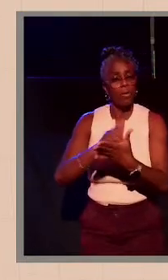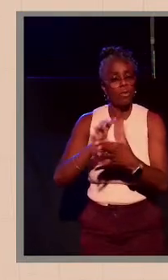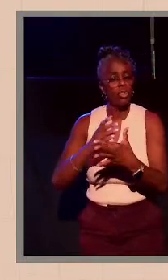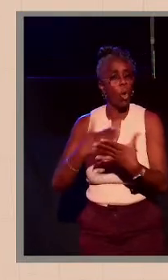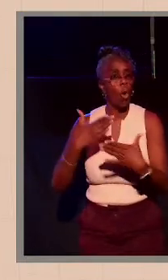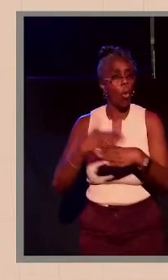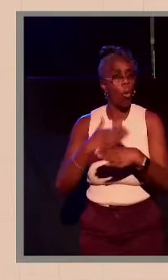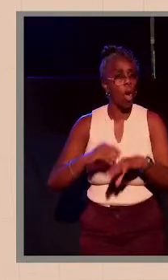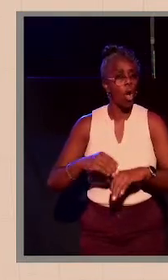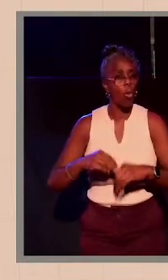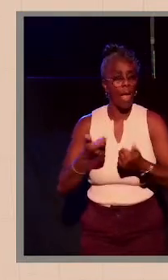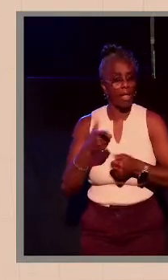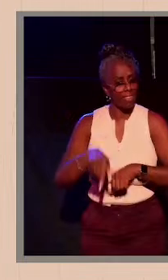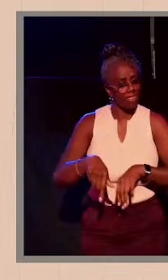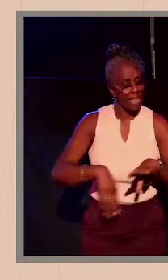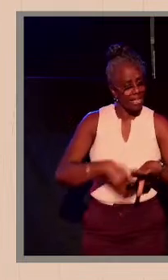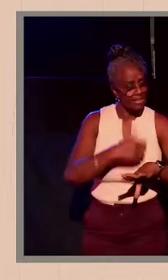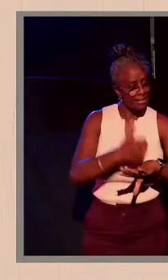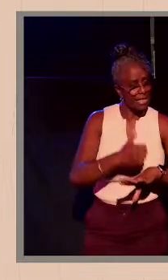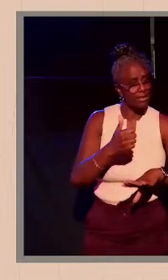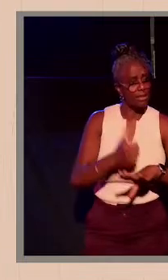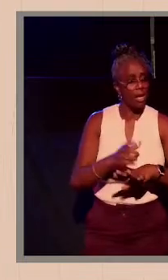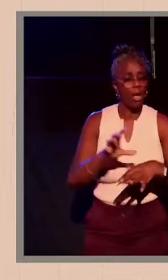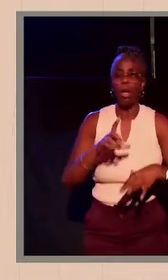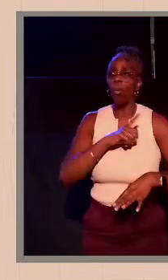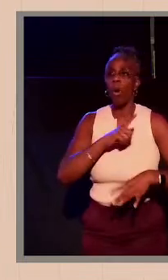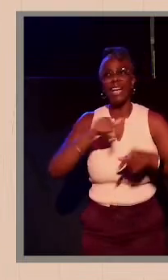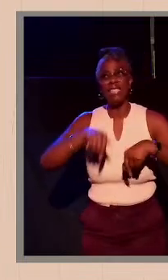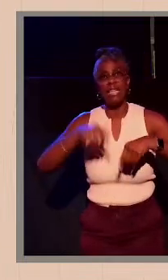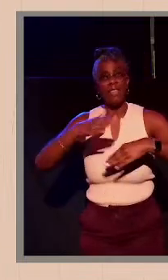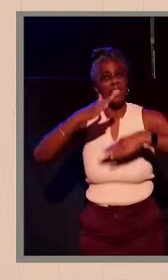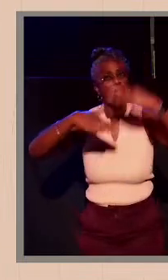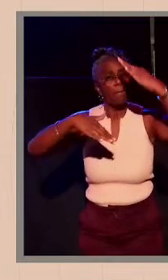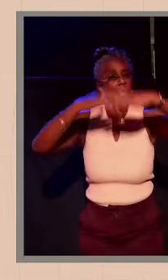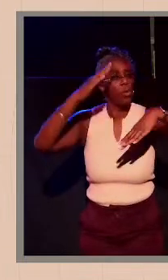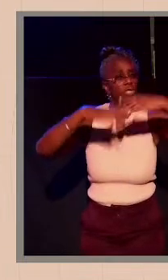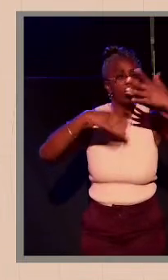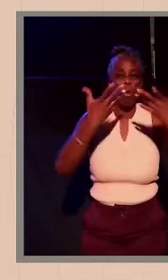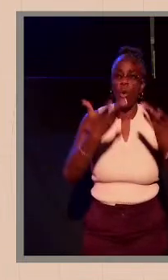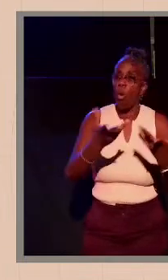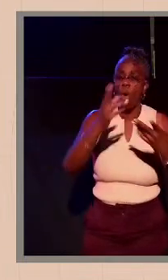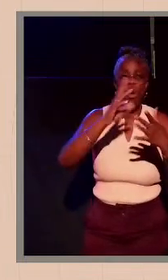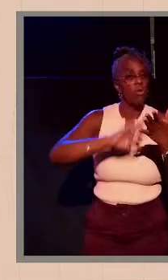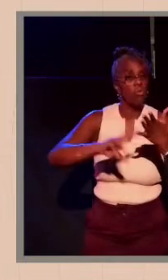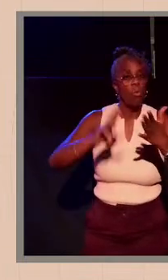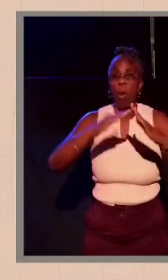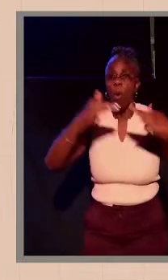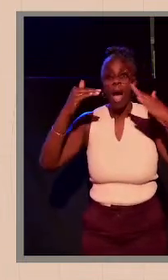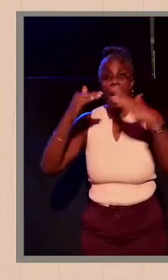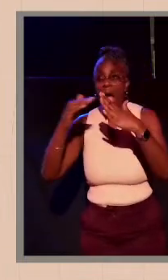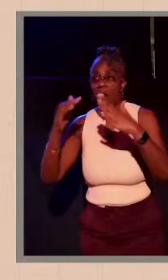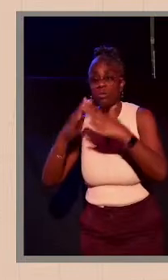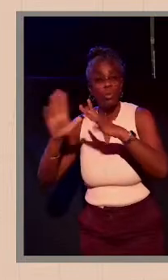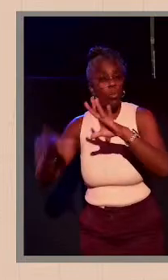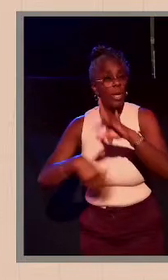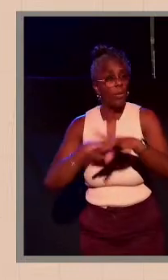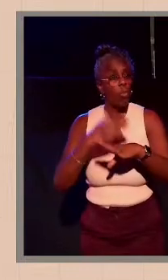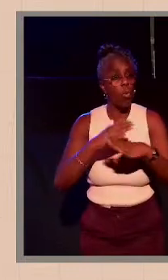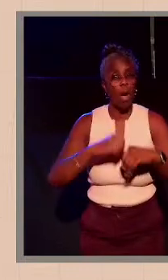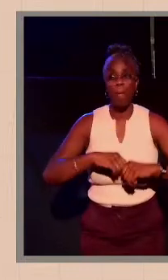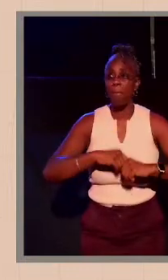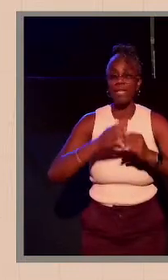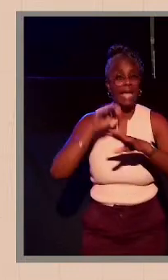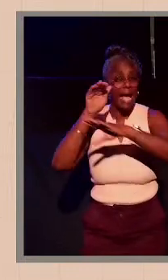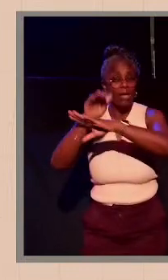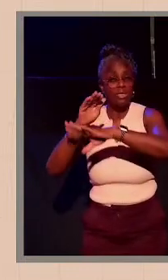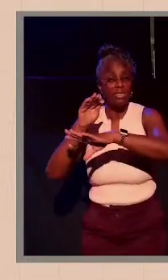this setting. Is that because of this particular building, or would a regular house, or would that work better? Would it only work outside, I'm